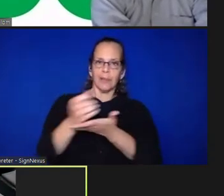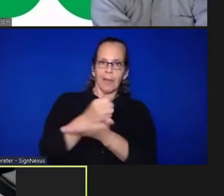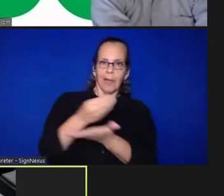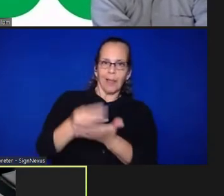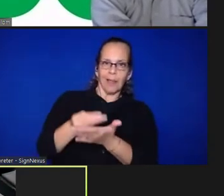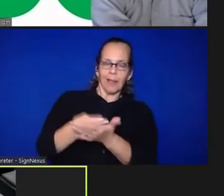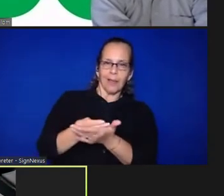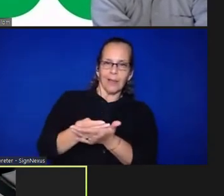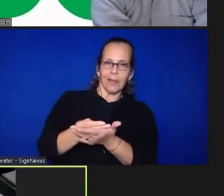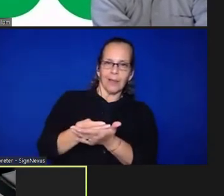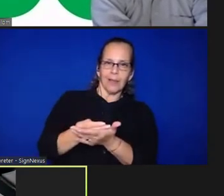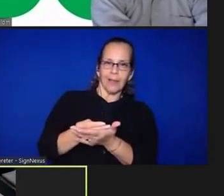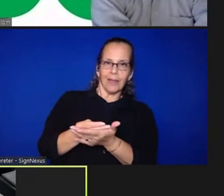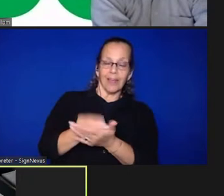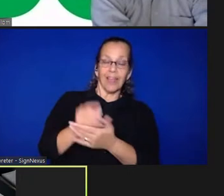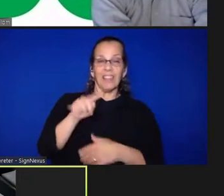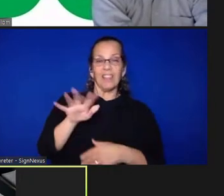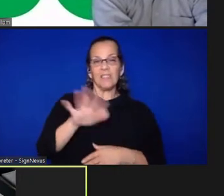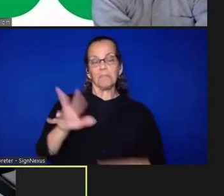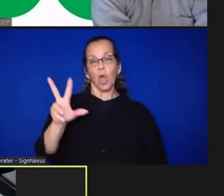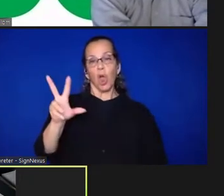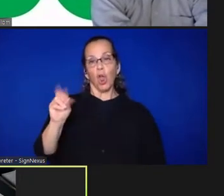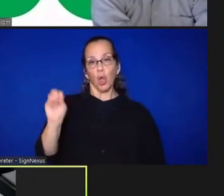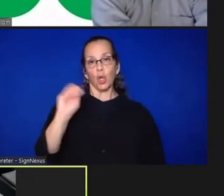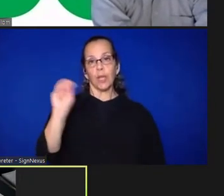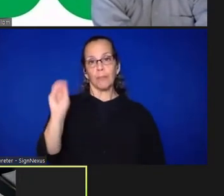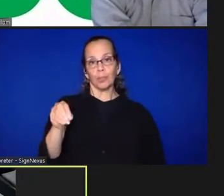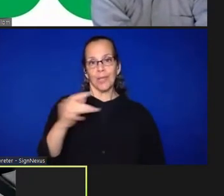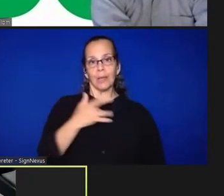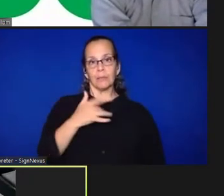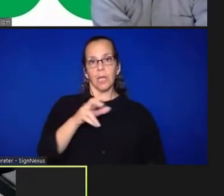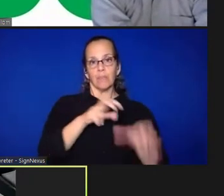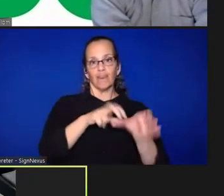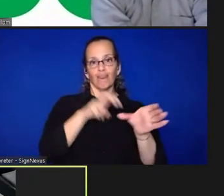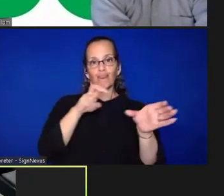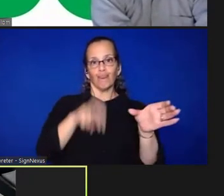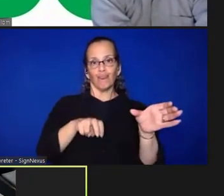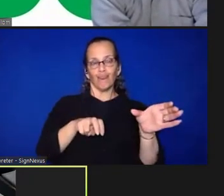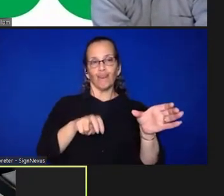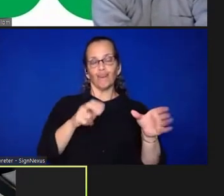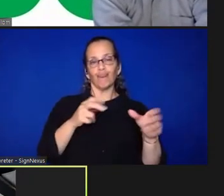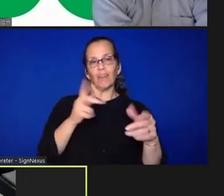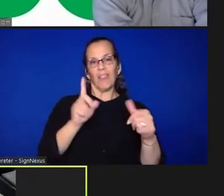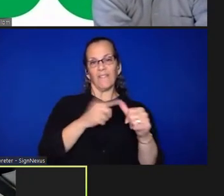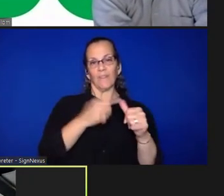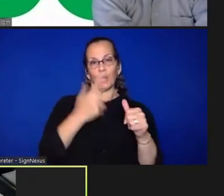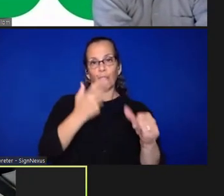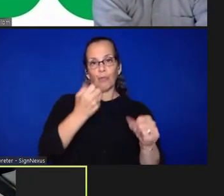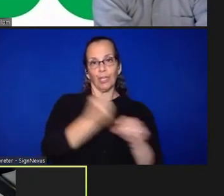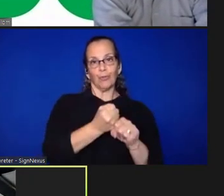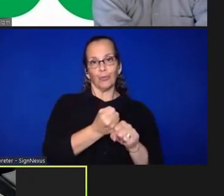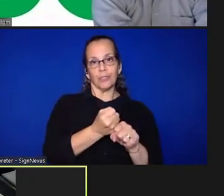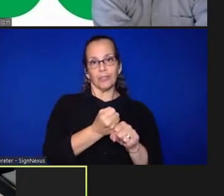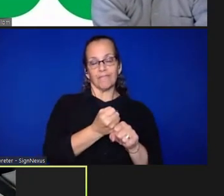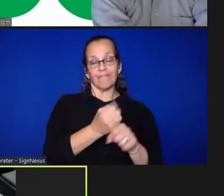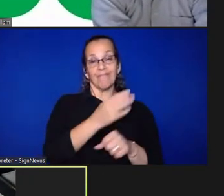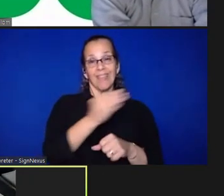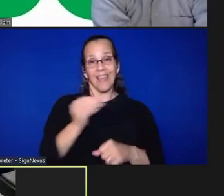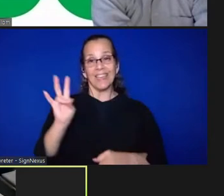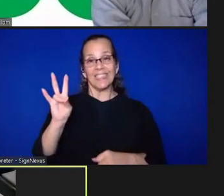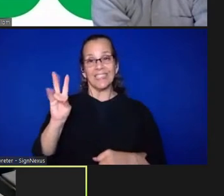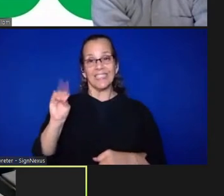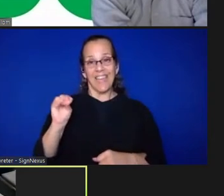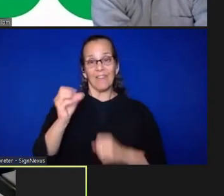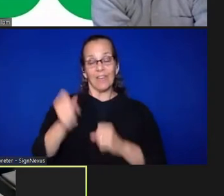30 of ftny EMS members resigned within three years and 70 resigned